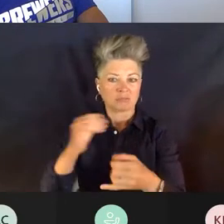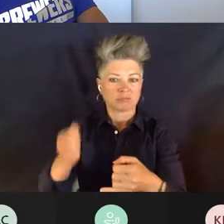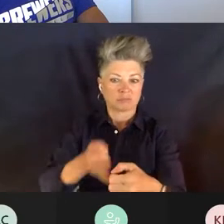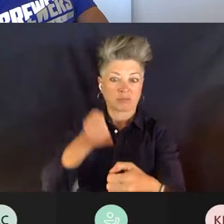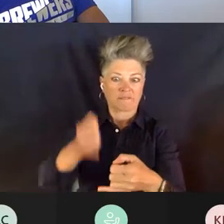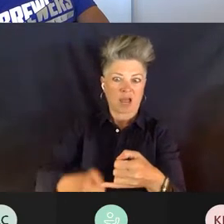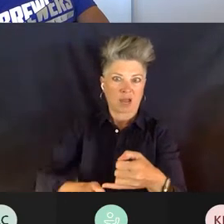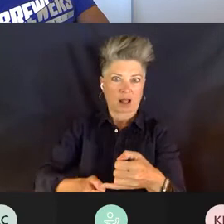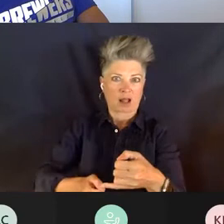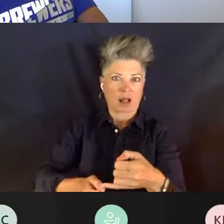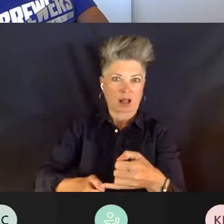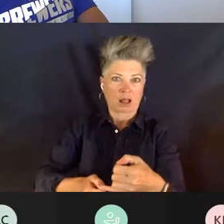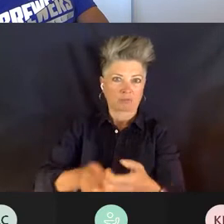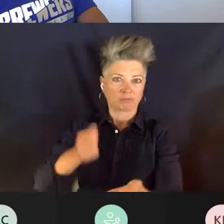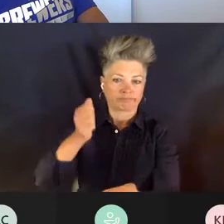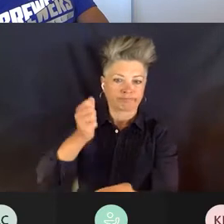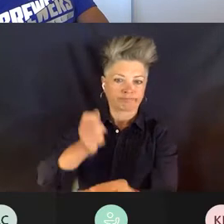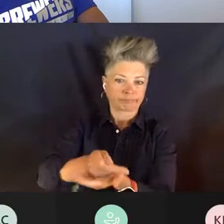So